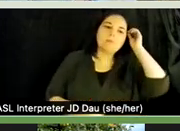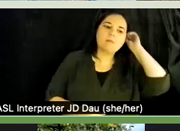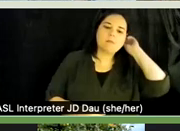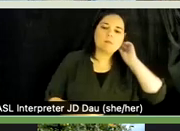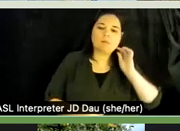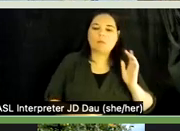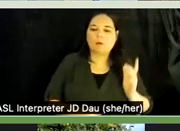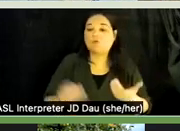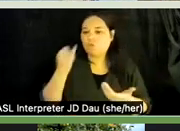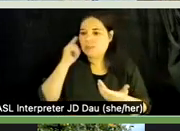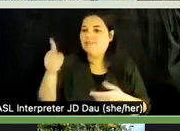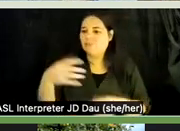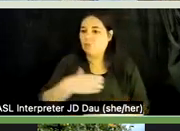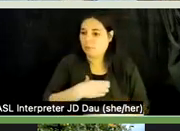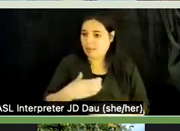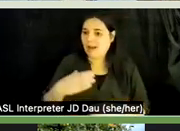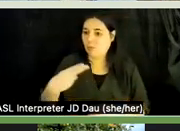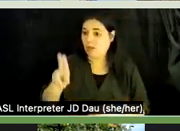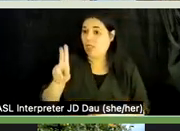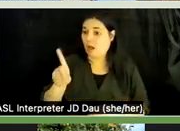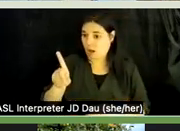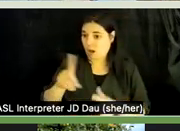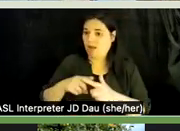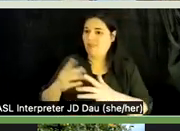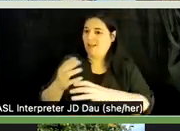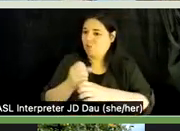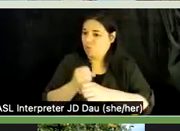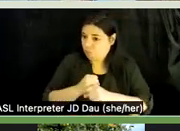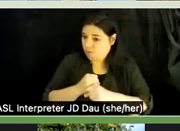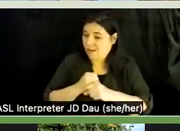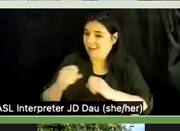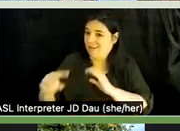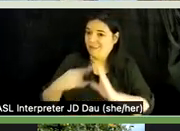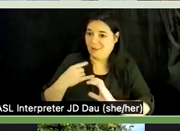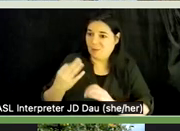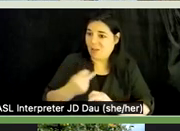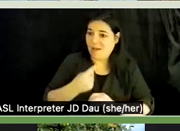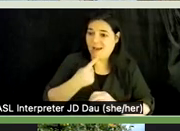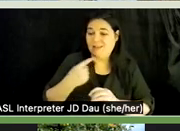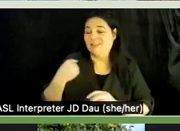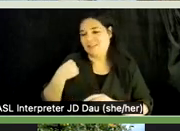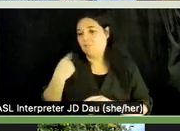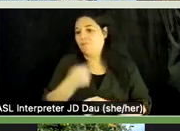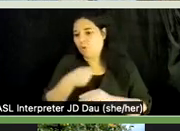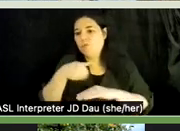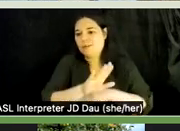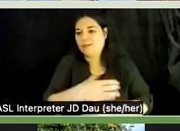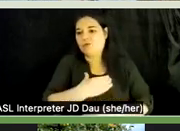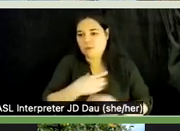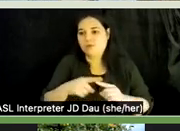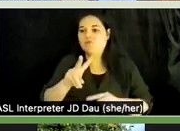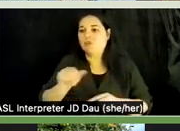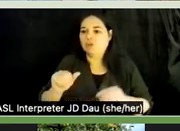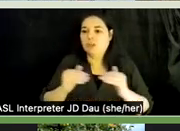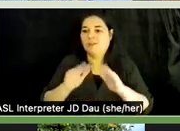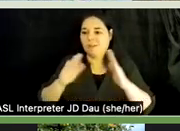so if you file something from HUD and you get some sort of correspondence saying we're sending your complaint to the Virginia Fair Housing